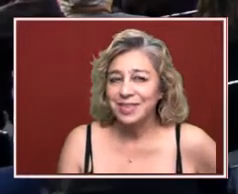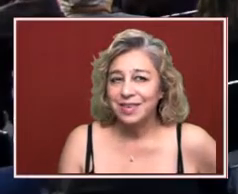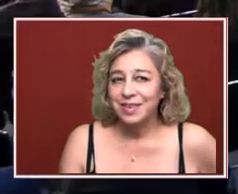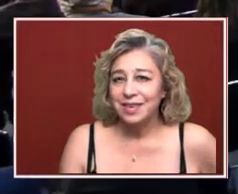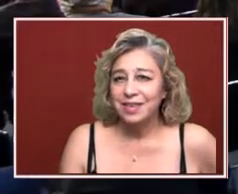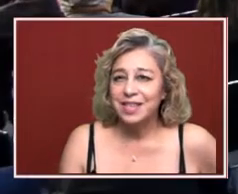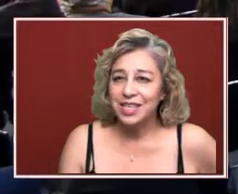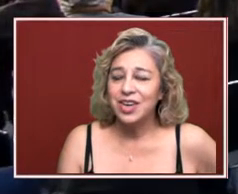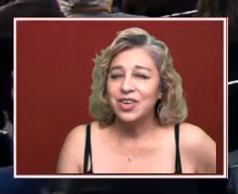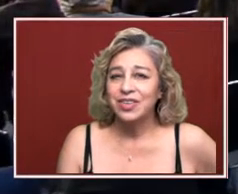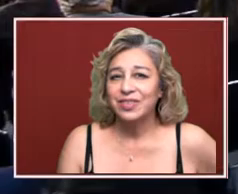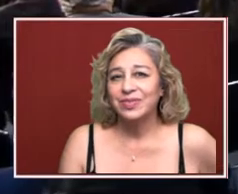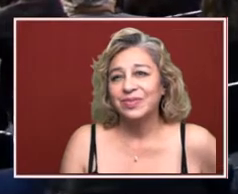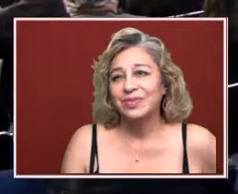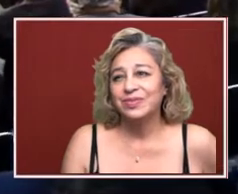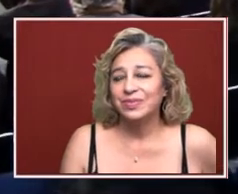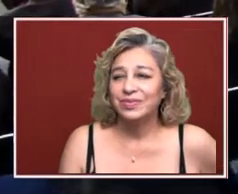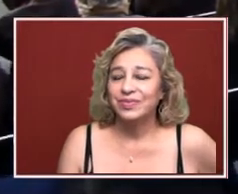26,000 this year.